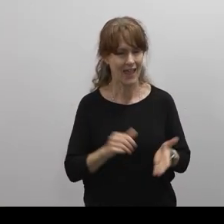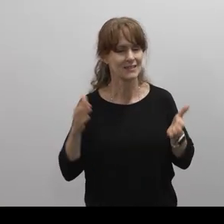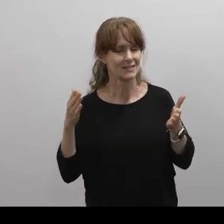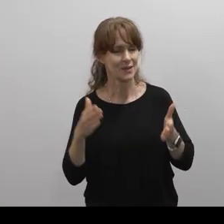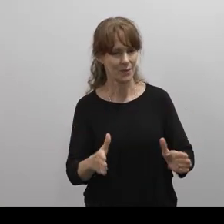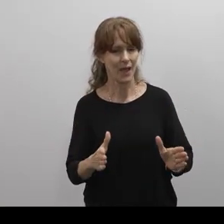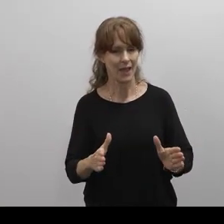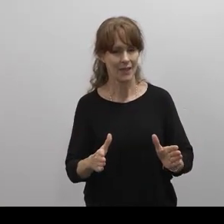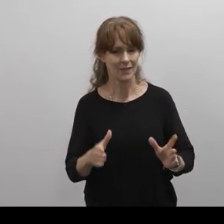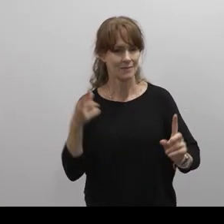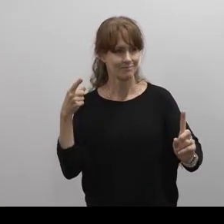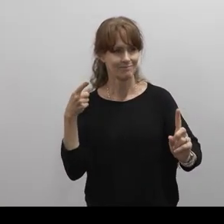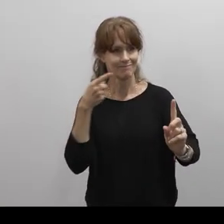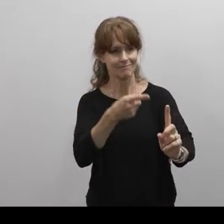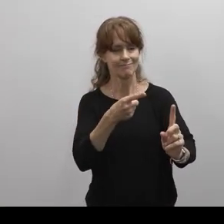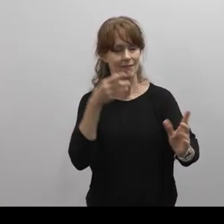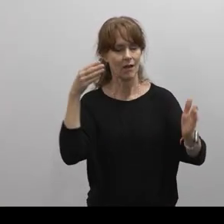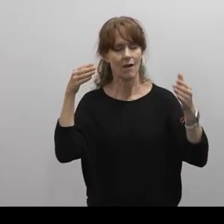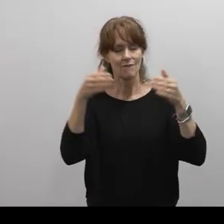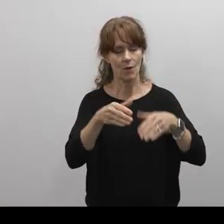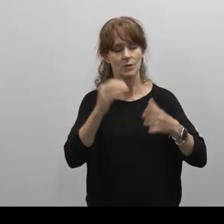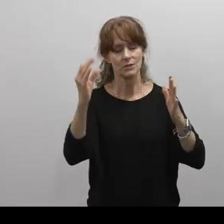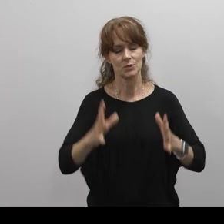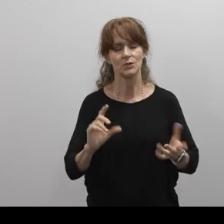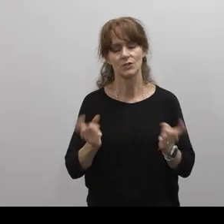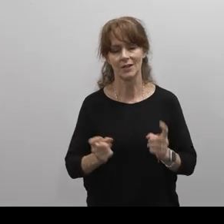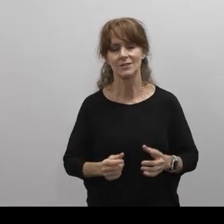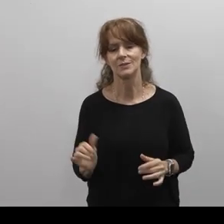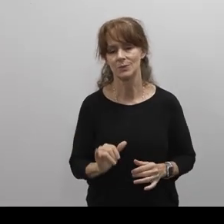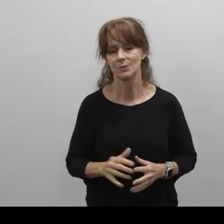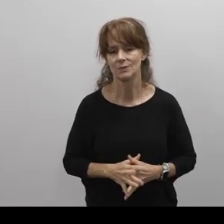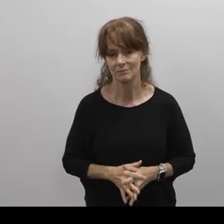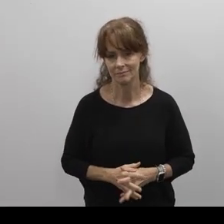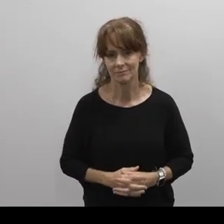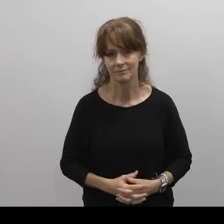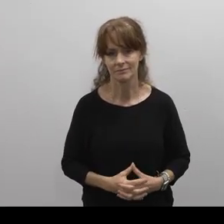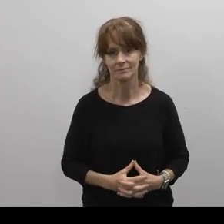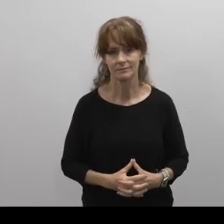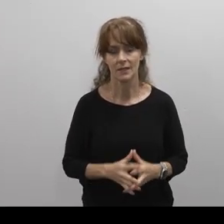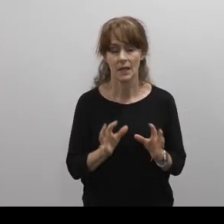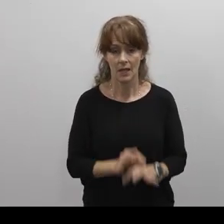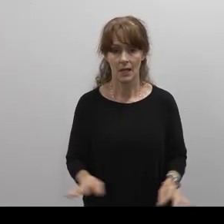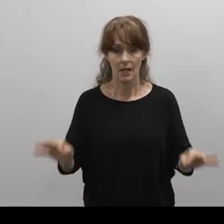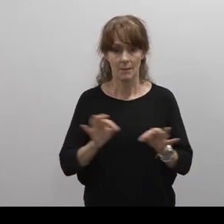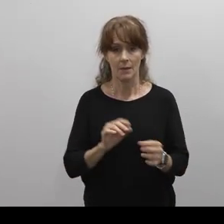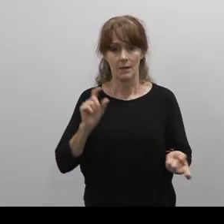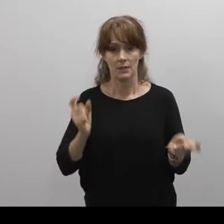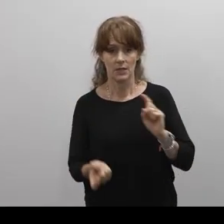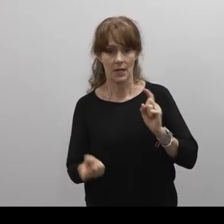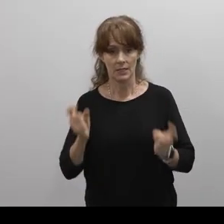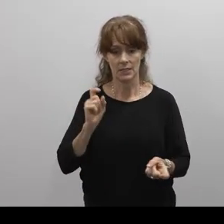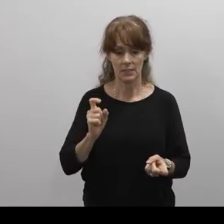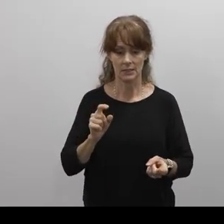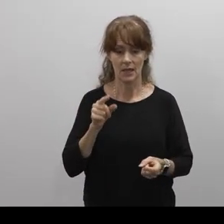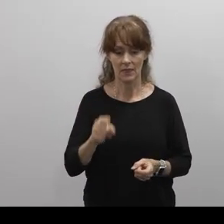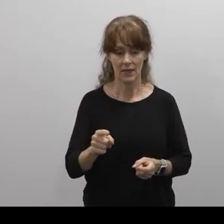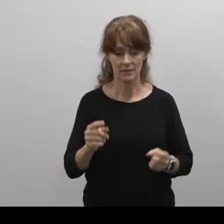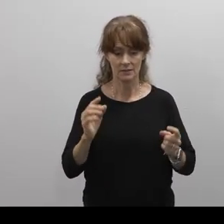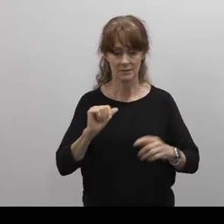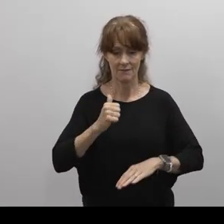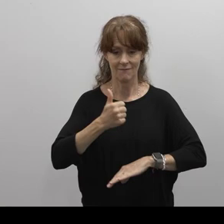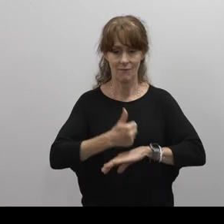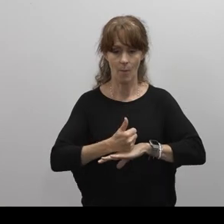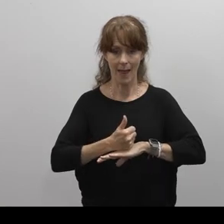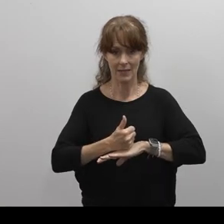en route to our focus on students changing. So two significant changes you'll see in this format. The